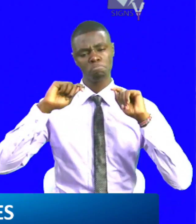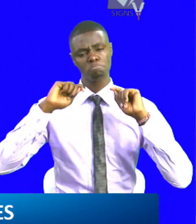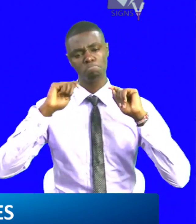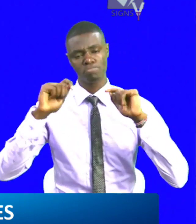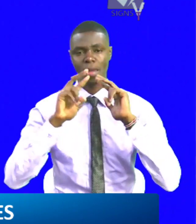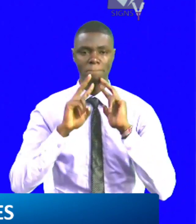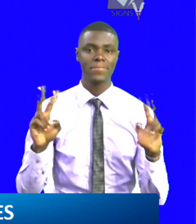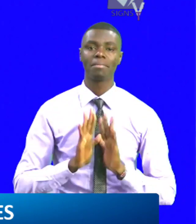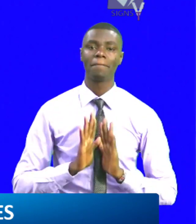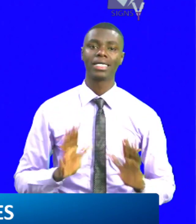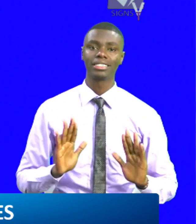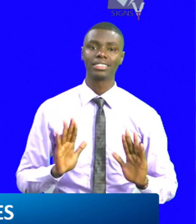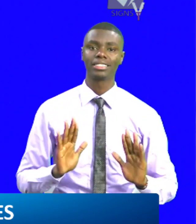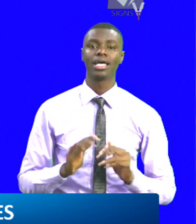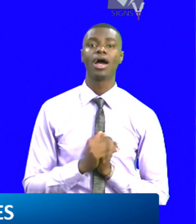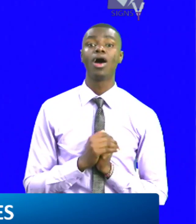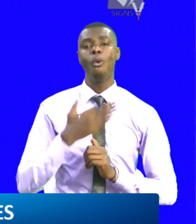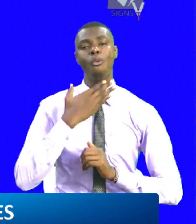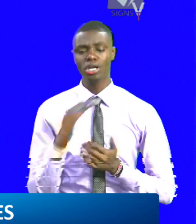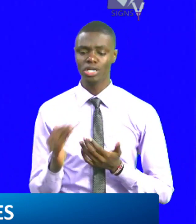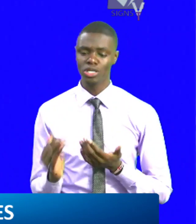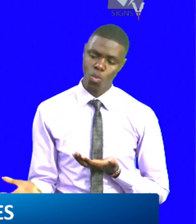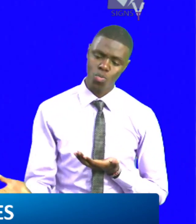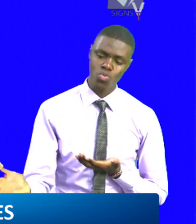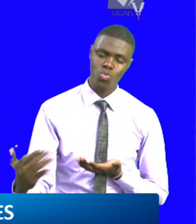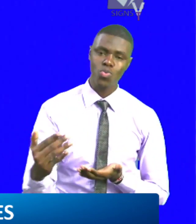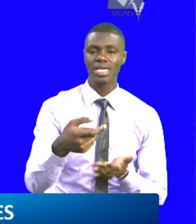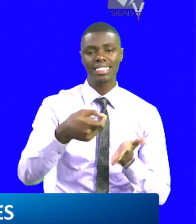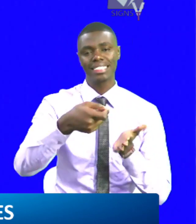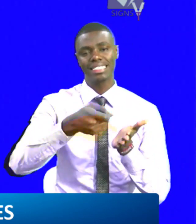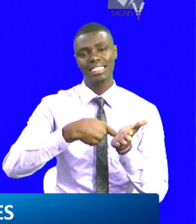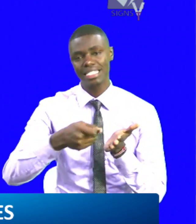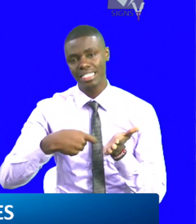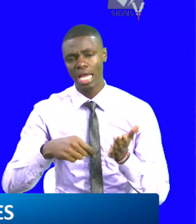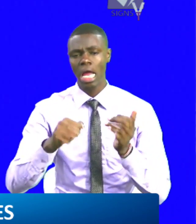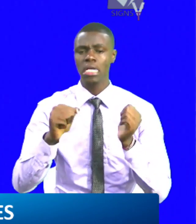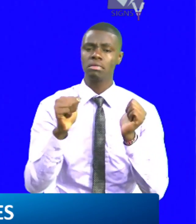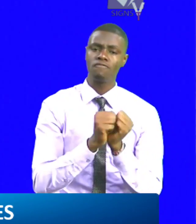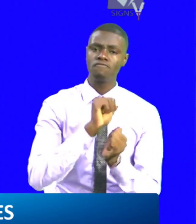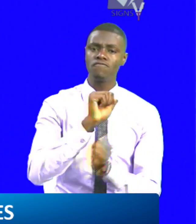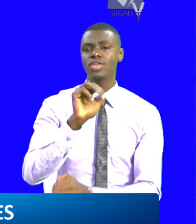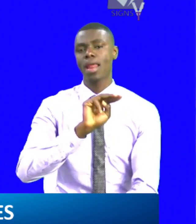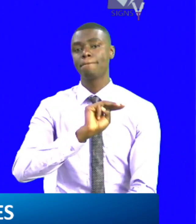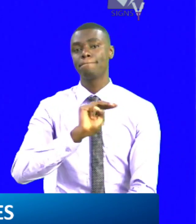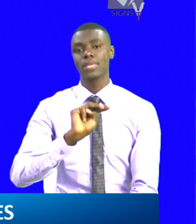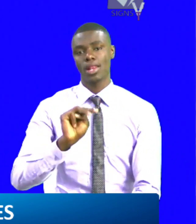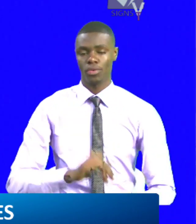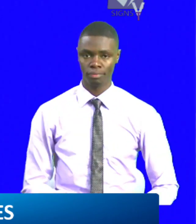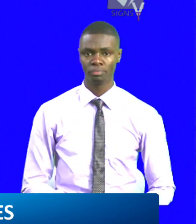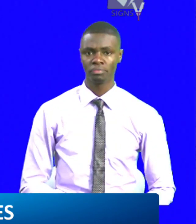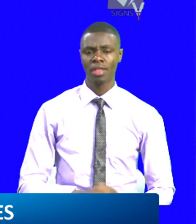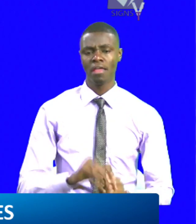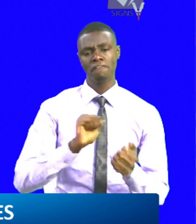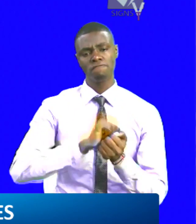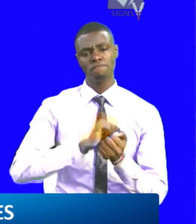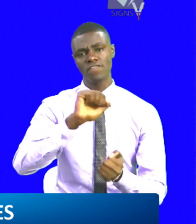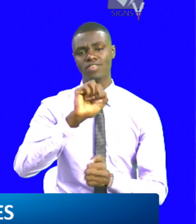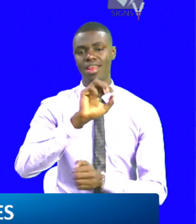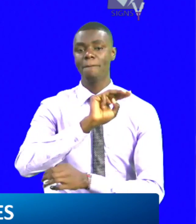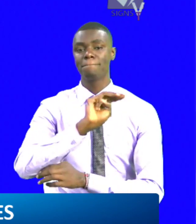Jumatano mjitokeze kwa wingi, tufanye maandamano ya amani. Sasa tutasanya